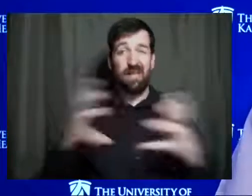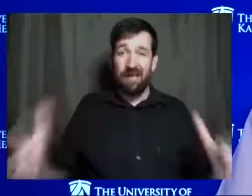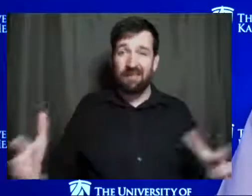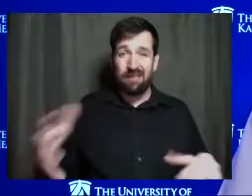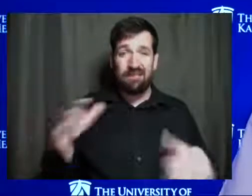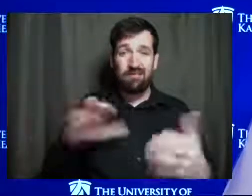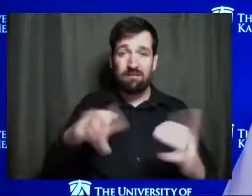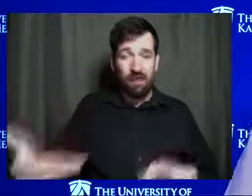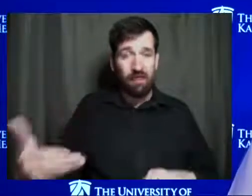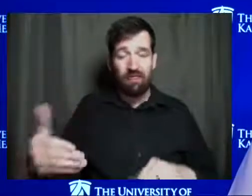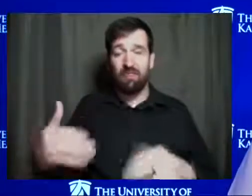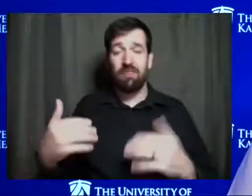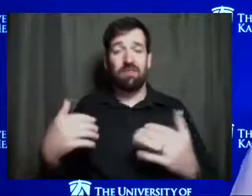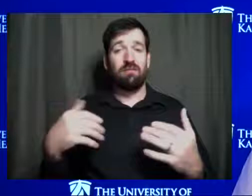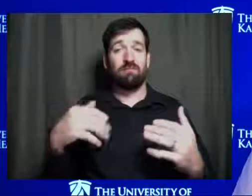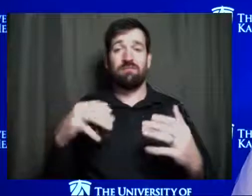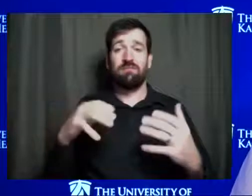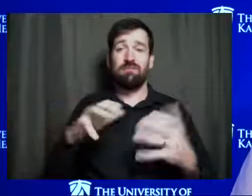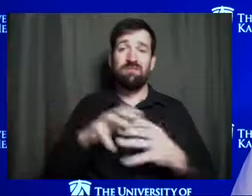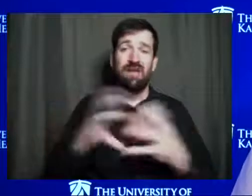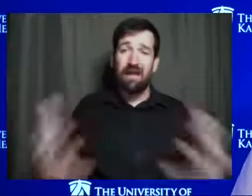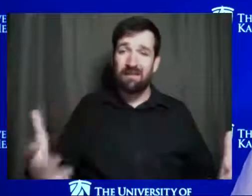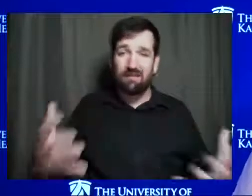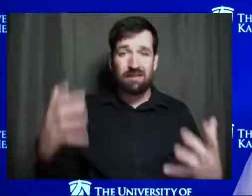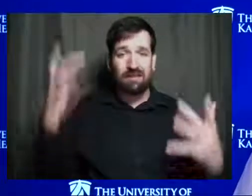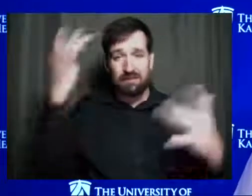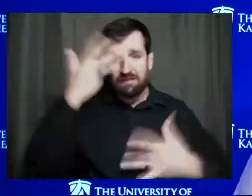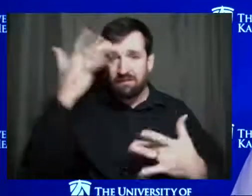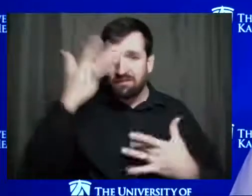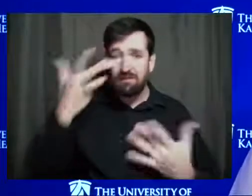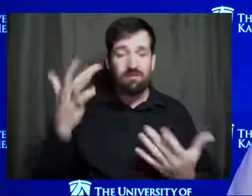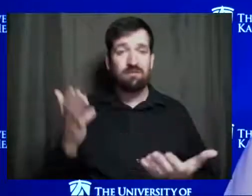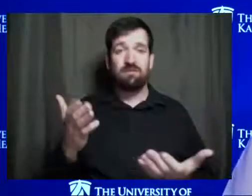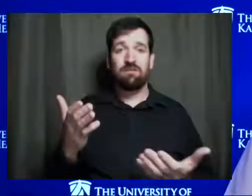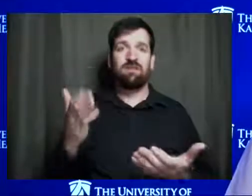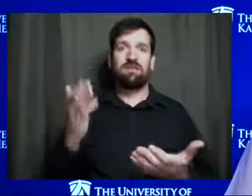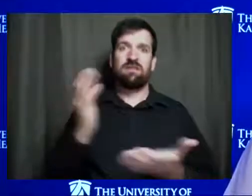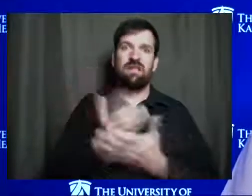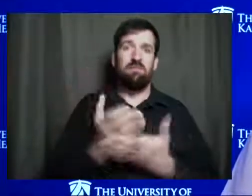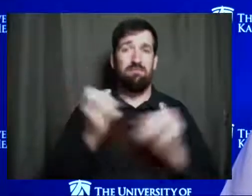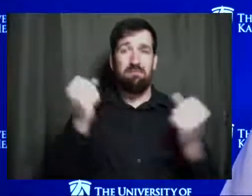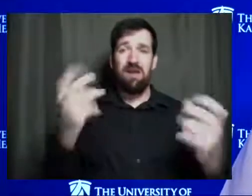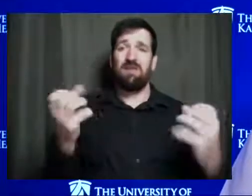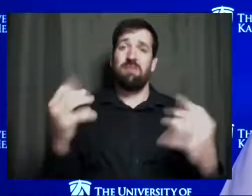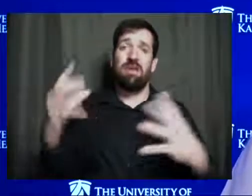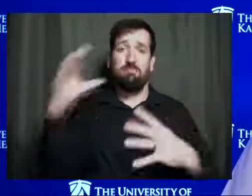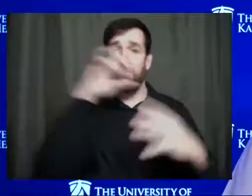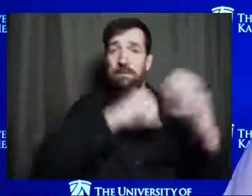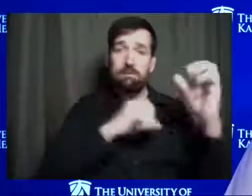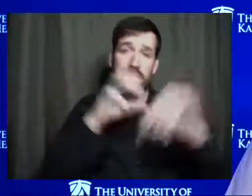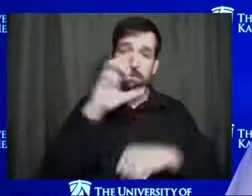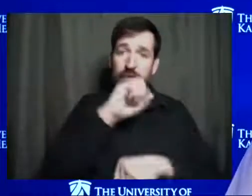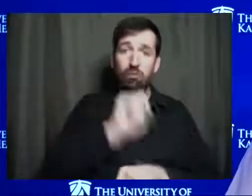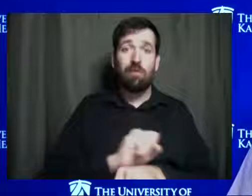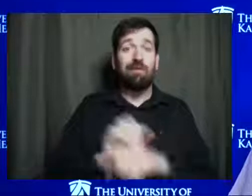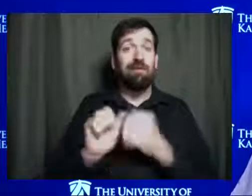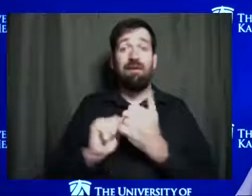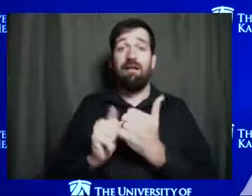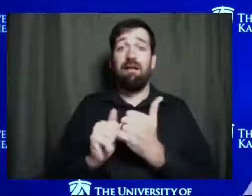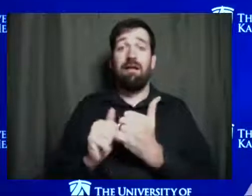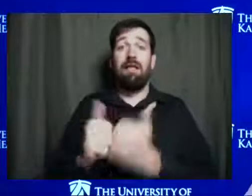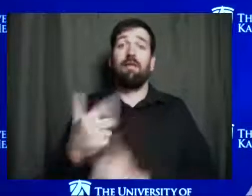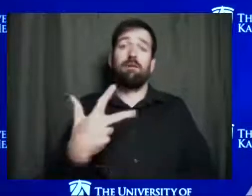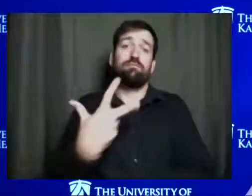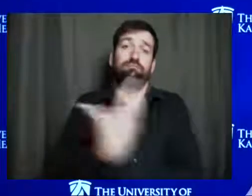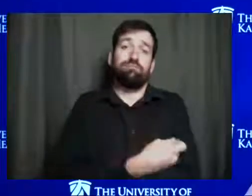mortality, excess illness, stop days of missed work, and that is by getting the vaccine into the arms of those employees.